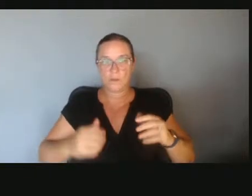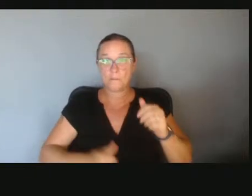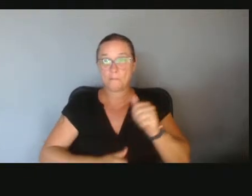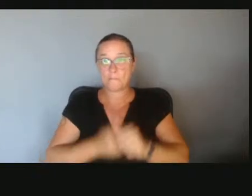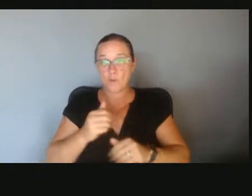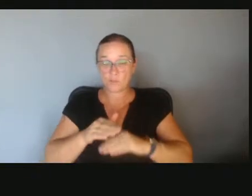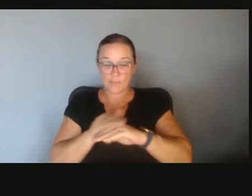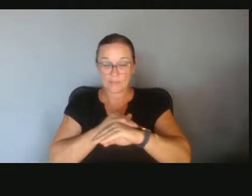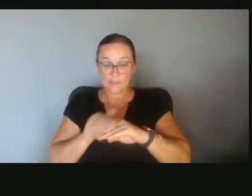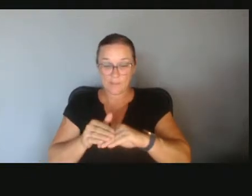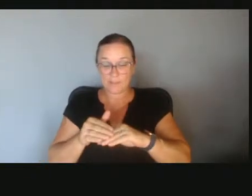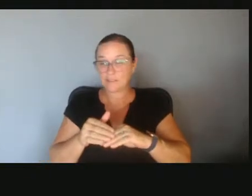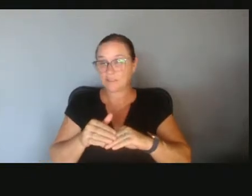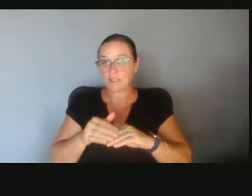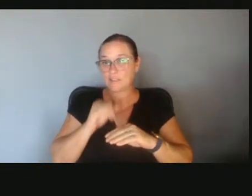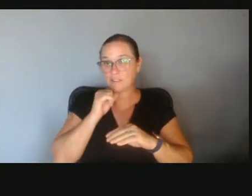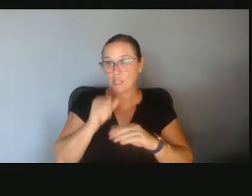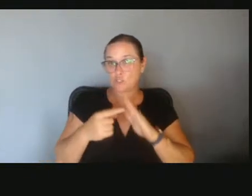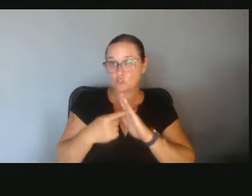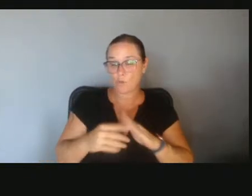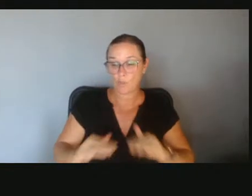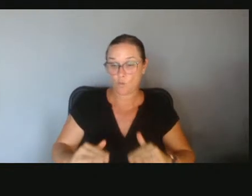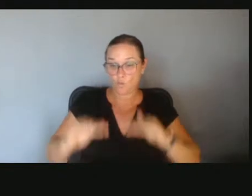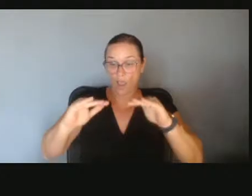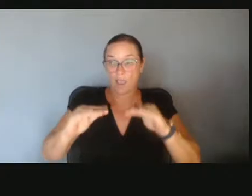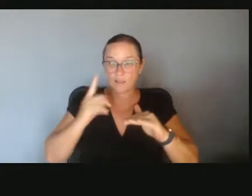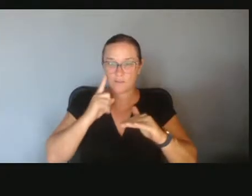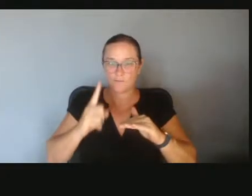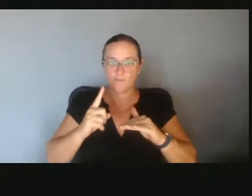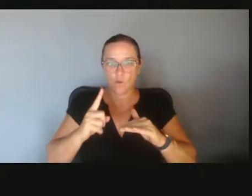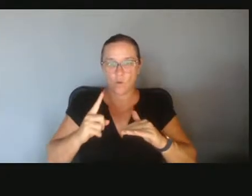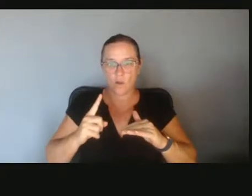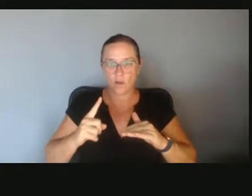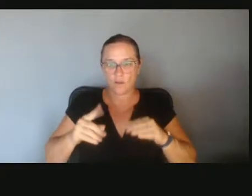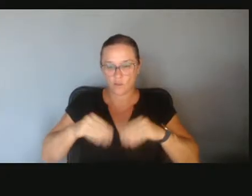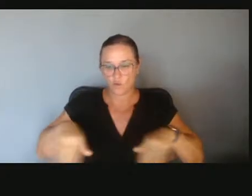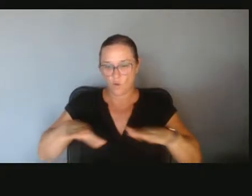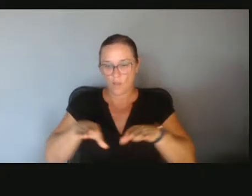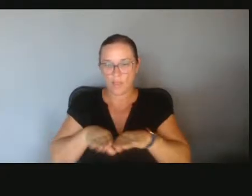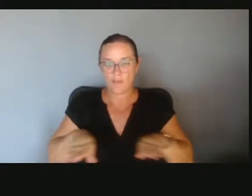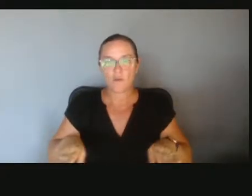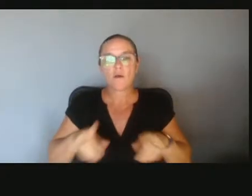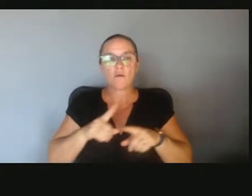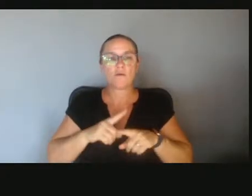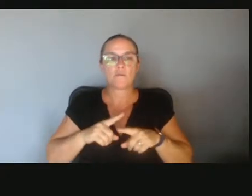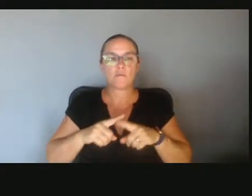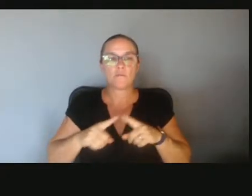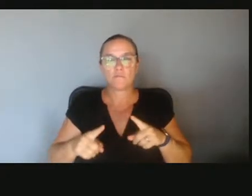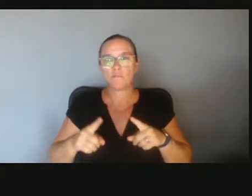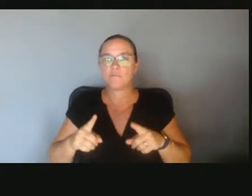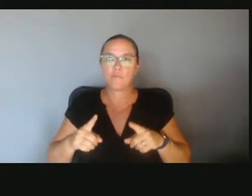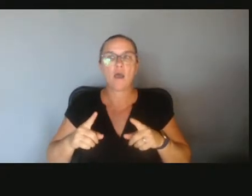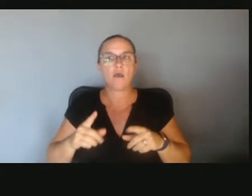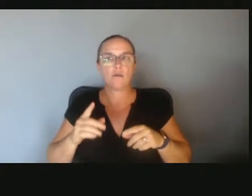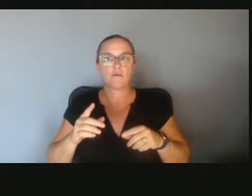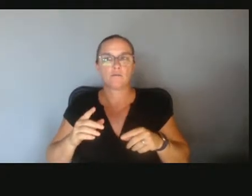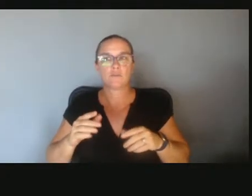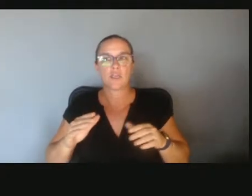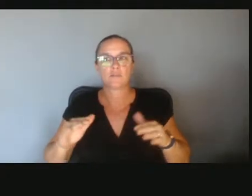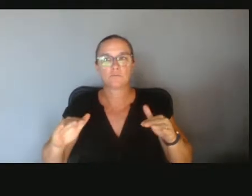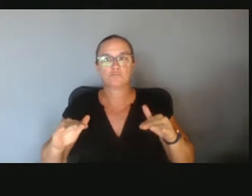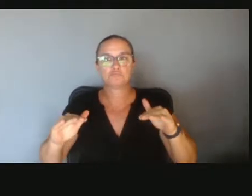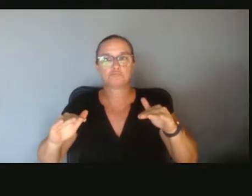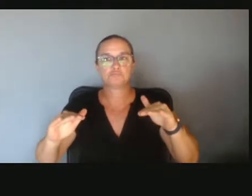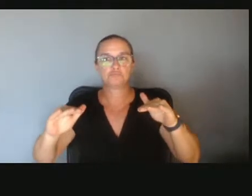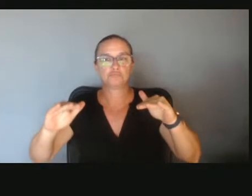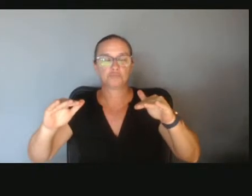rising in elevation. It's kind of spreading and sagging in as the pressure is kind of popped out the middle of that thing. Right?